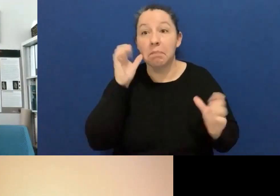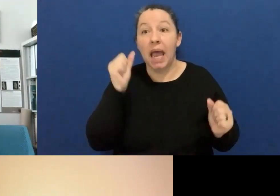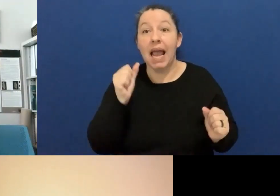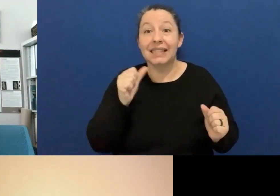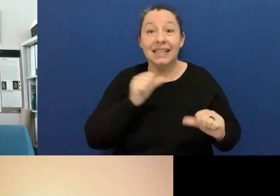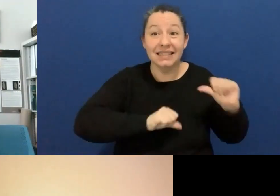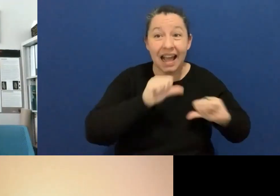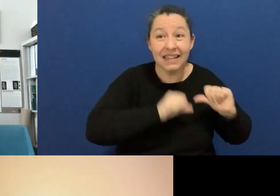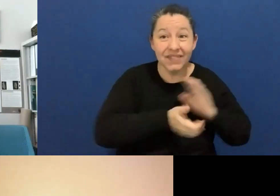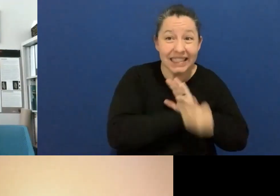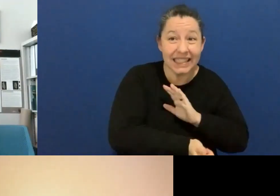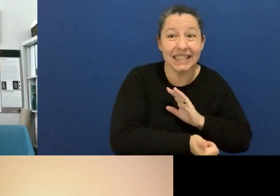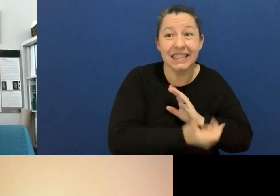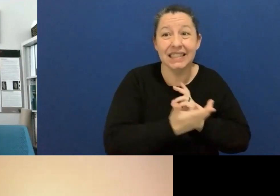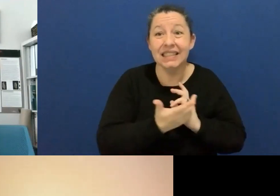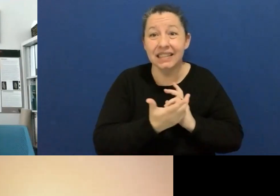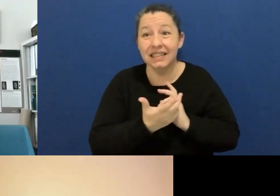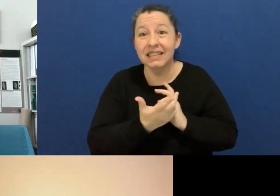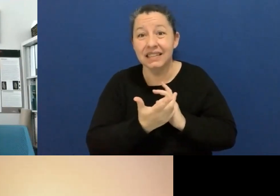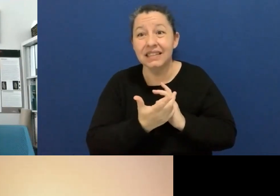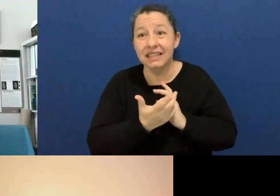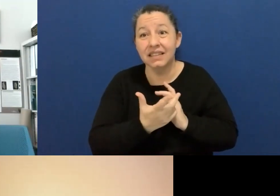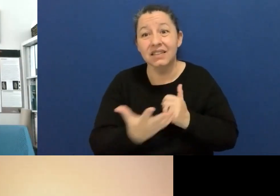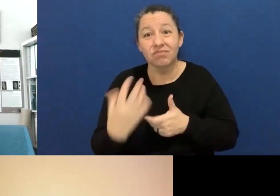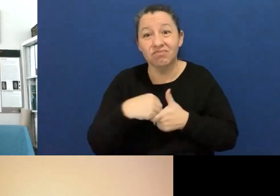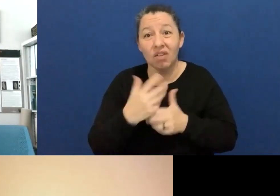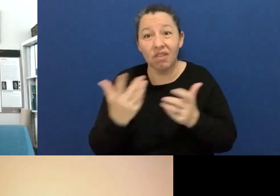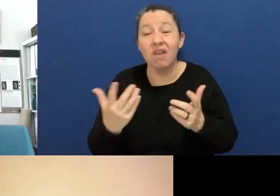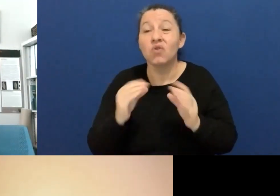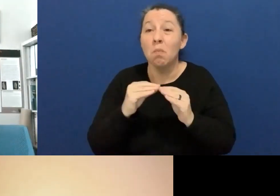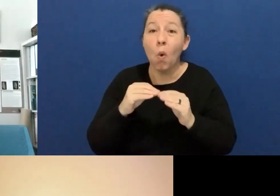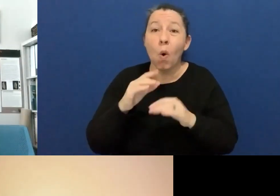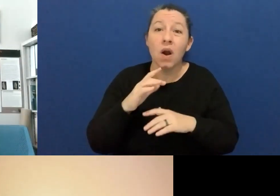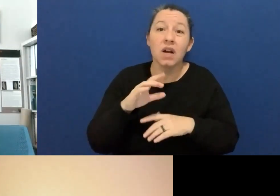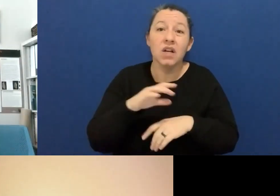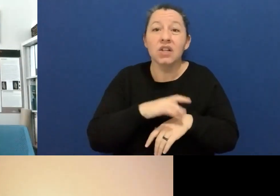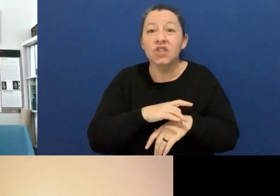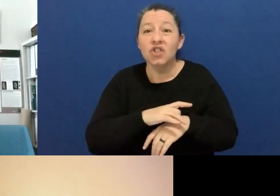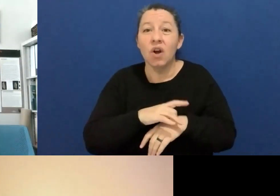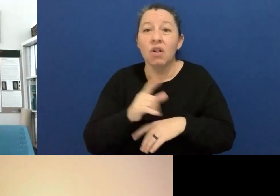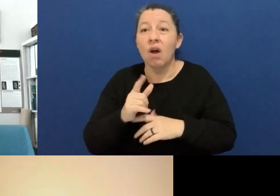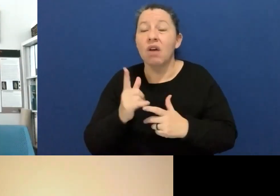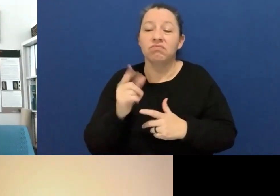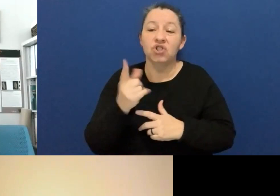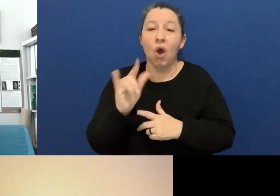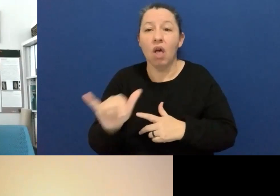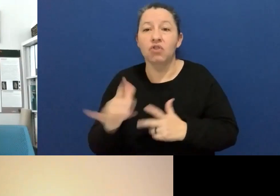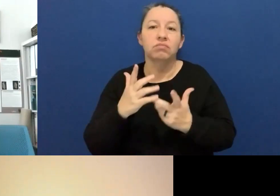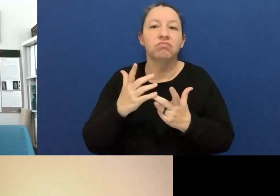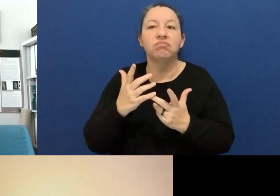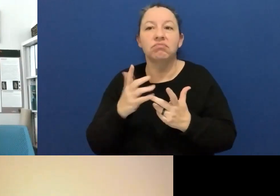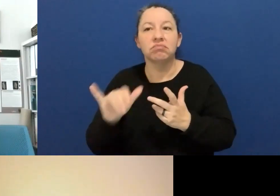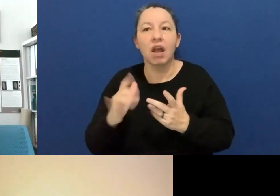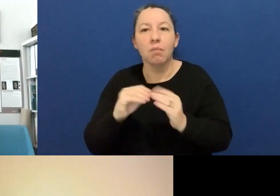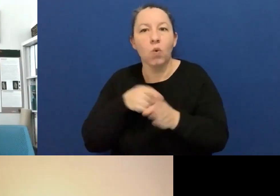things bring into account. So we're looking for more like geological students that can help us to understand the natural area. So, but